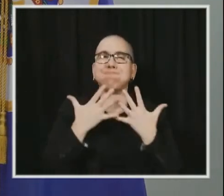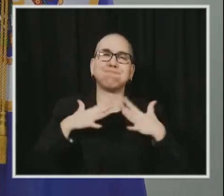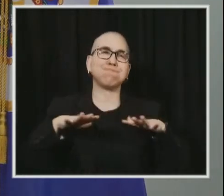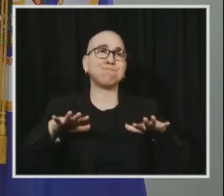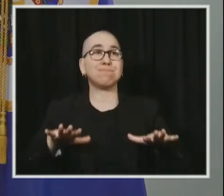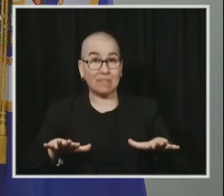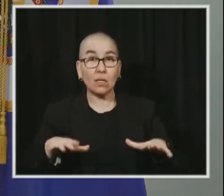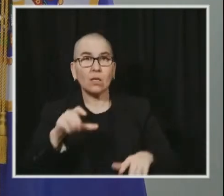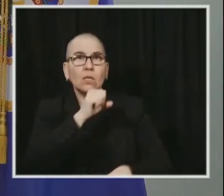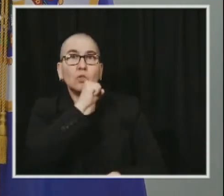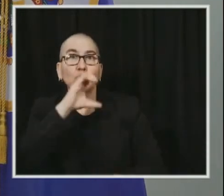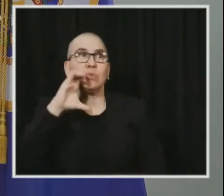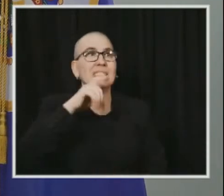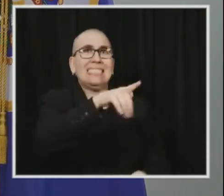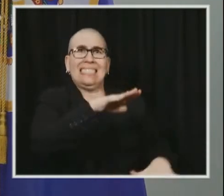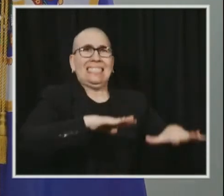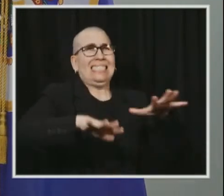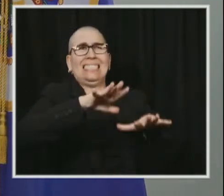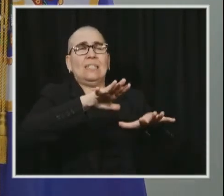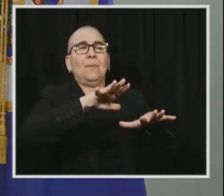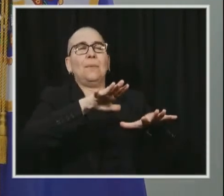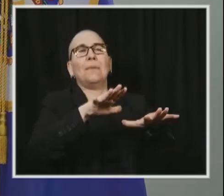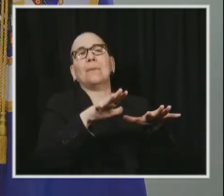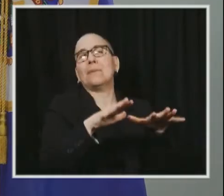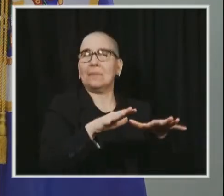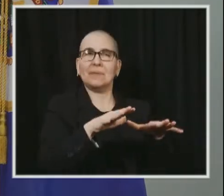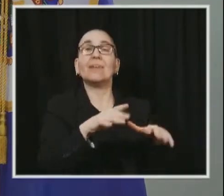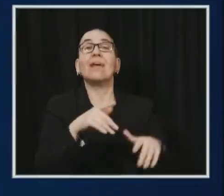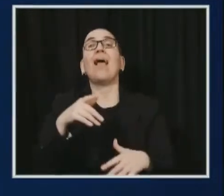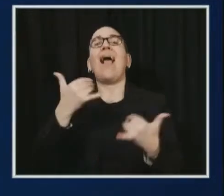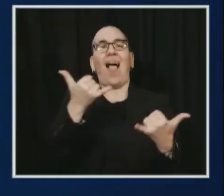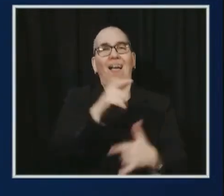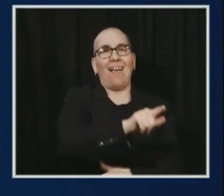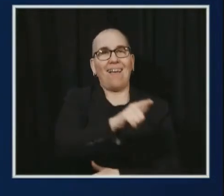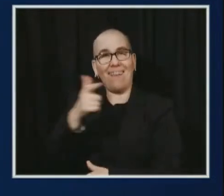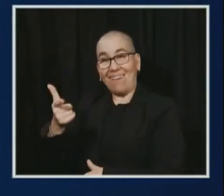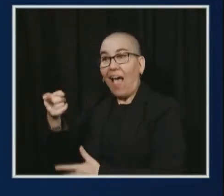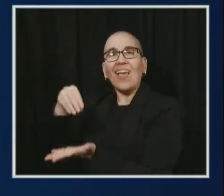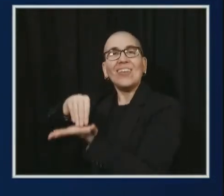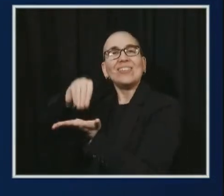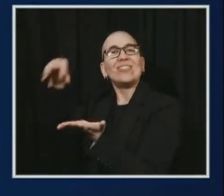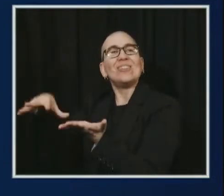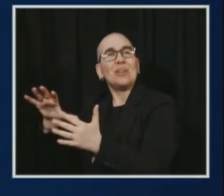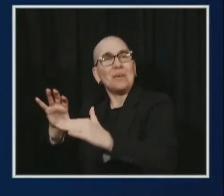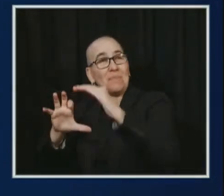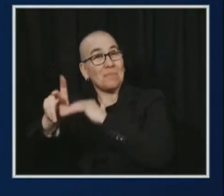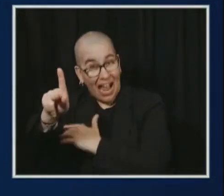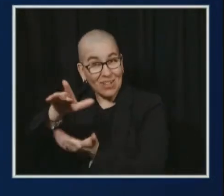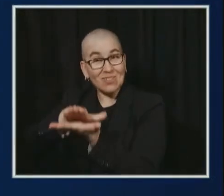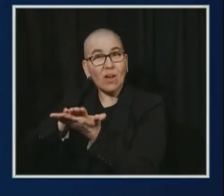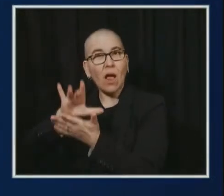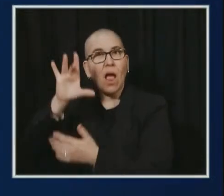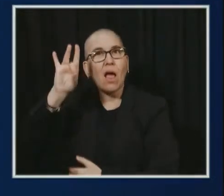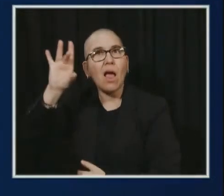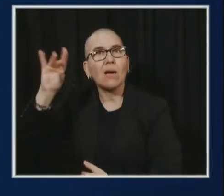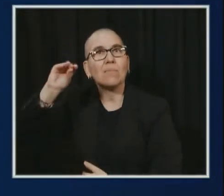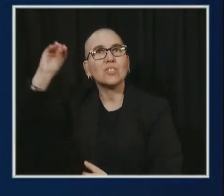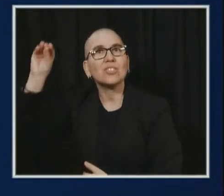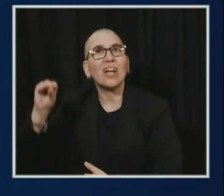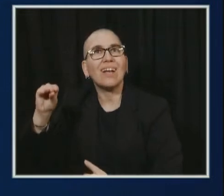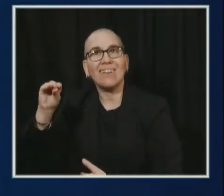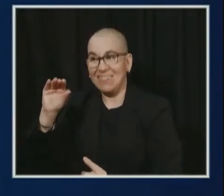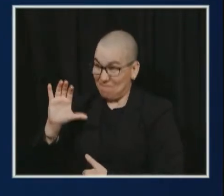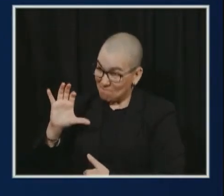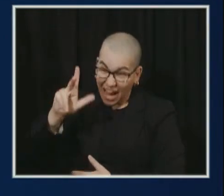vaccinated as possible, we have to get our students back into school. 88% of districts and charter schools are back in some level of